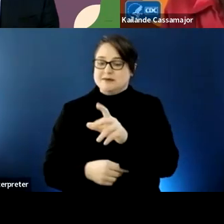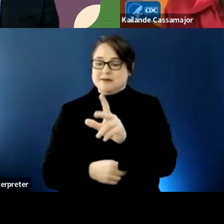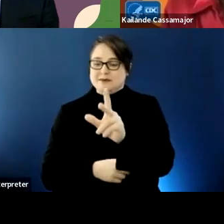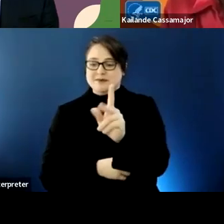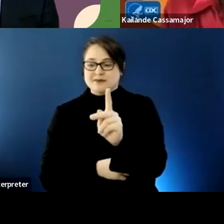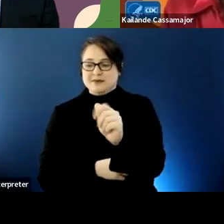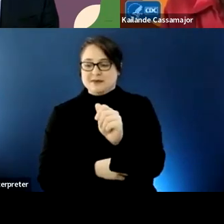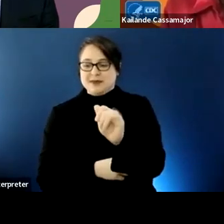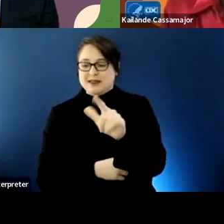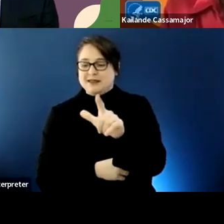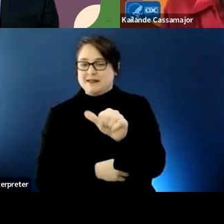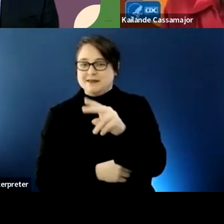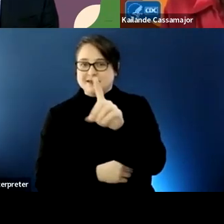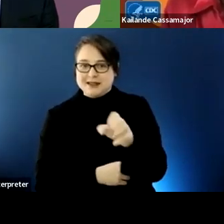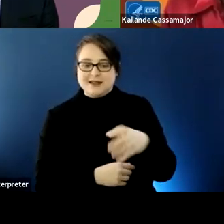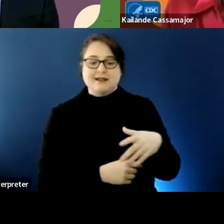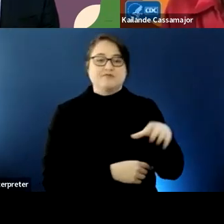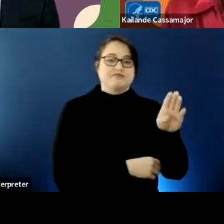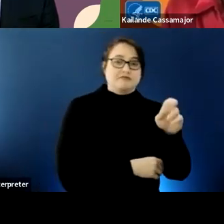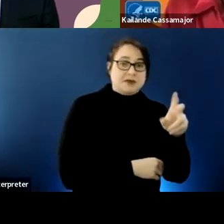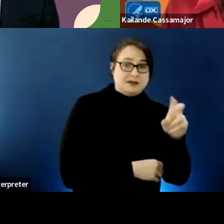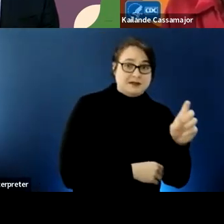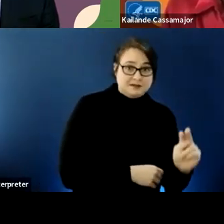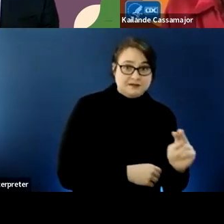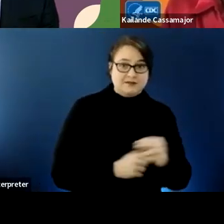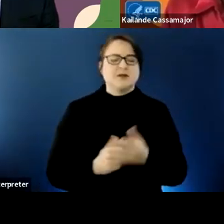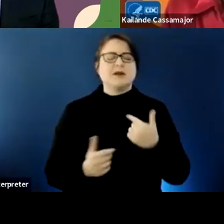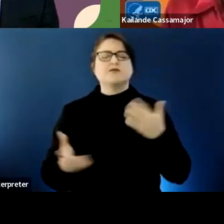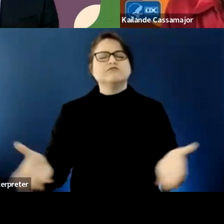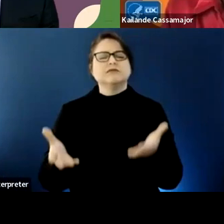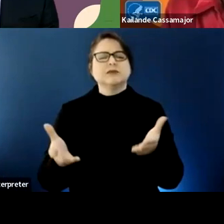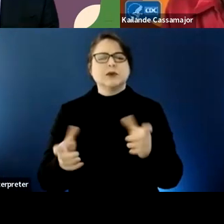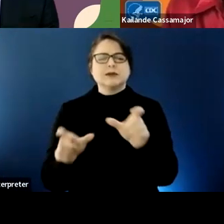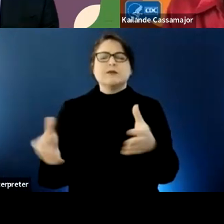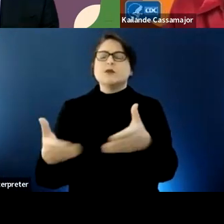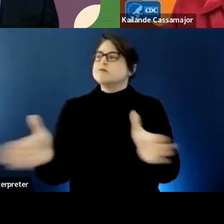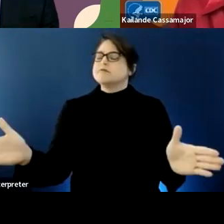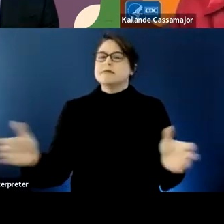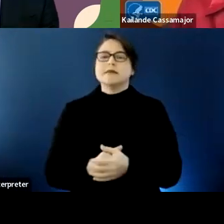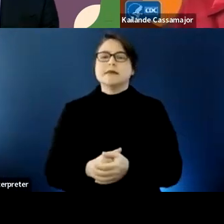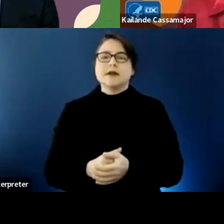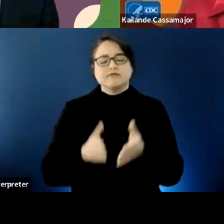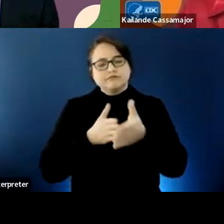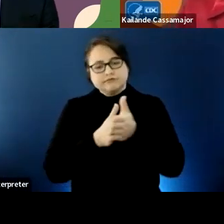say is I would encourage people to pursue careers in public health.